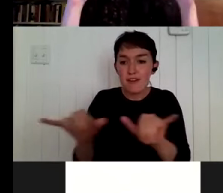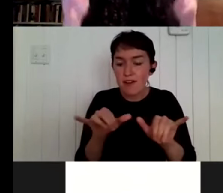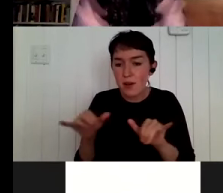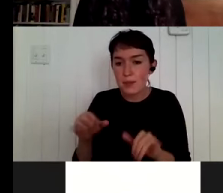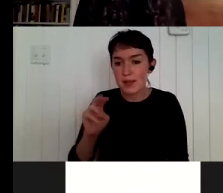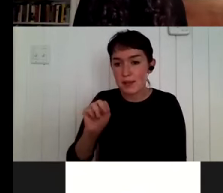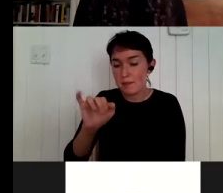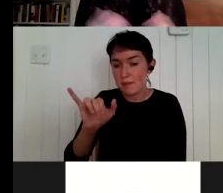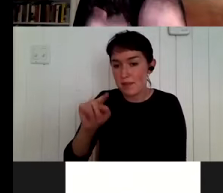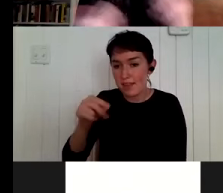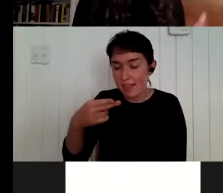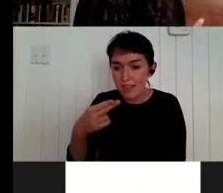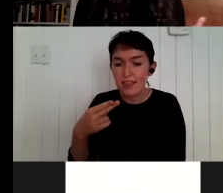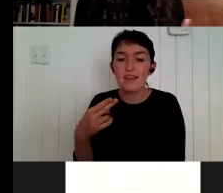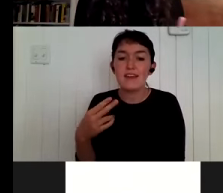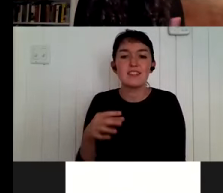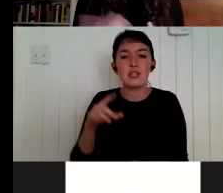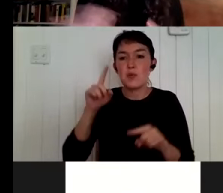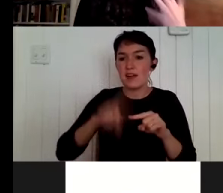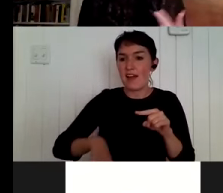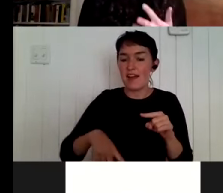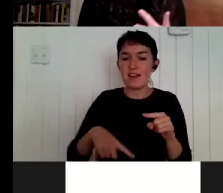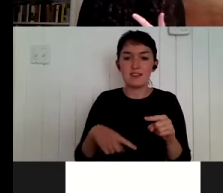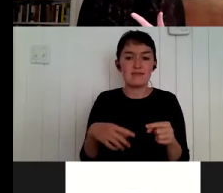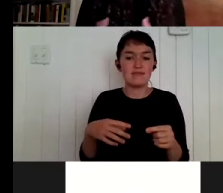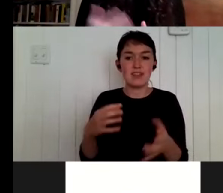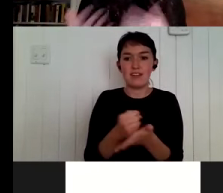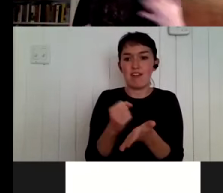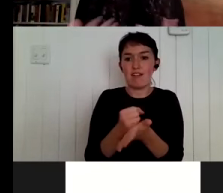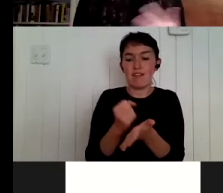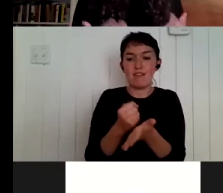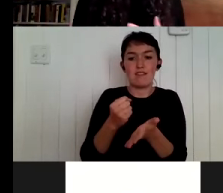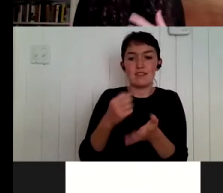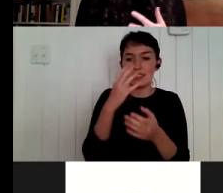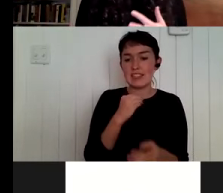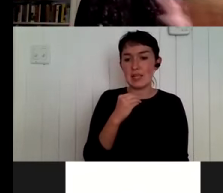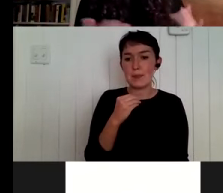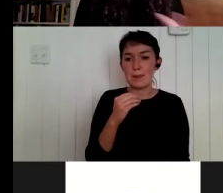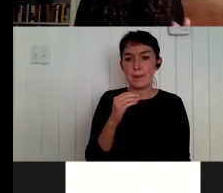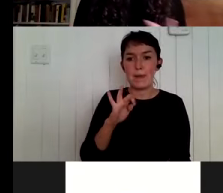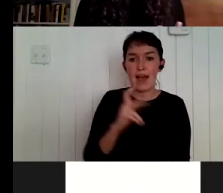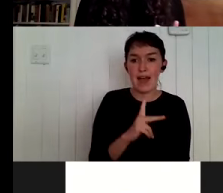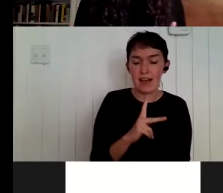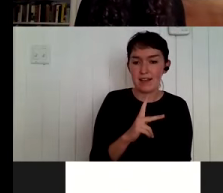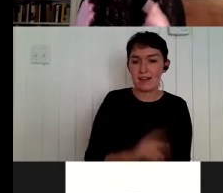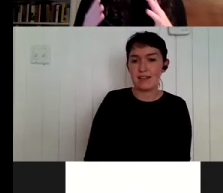deprivation debts with a nap the next day or by sleeping later. In reality, the brain doesn't totally work that way. The